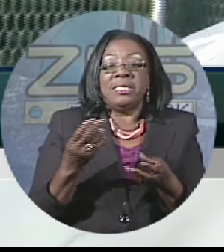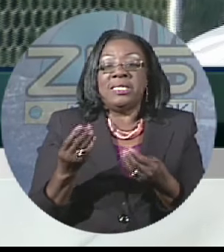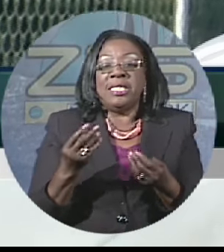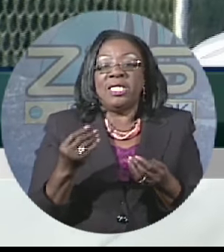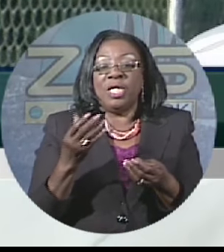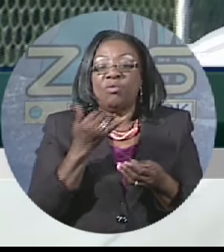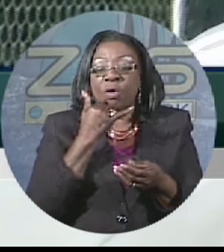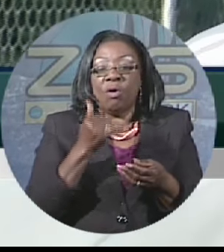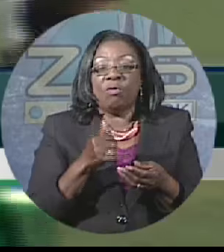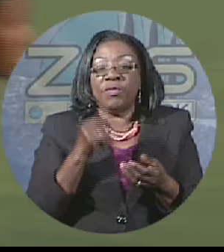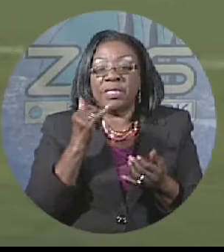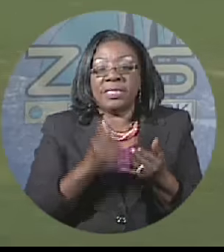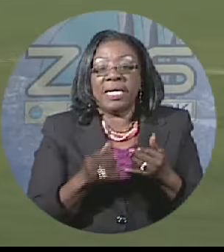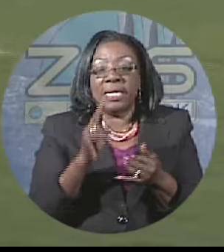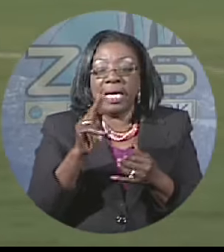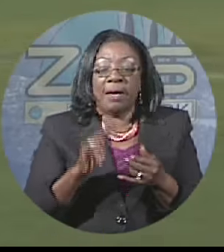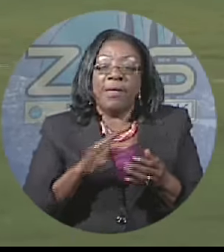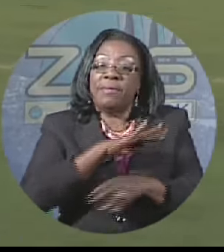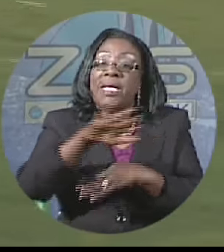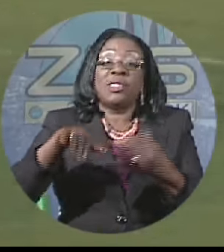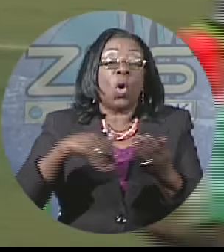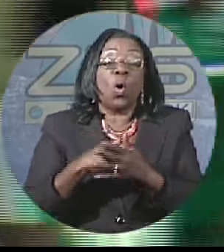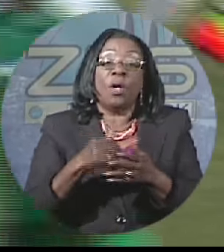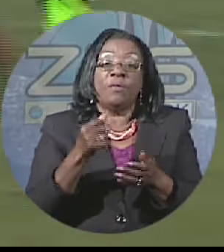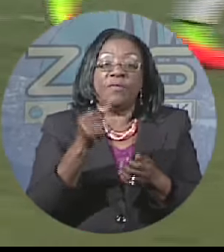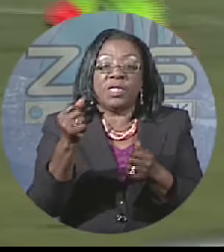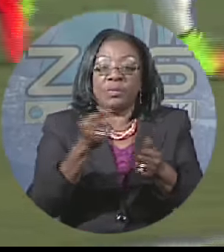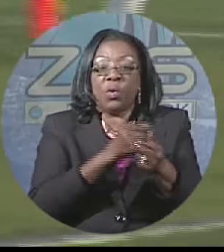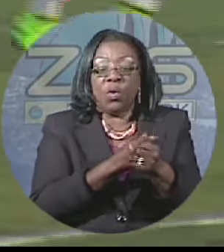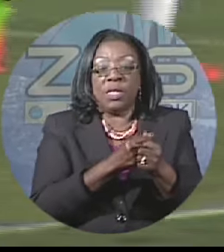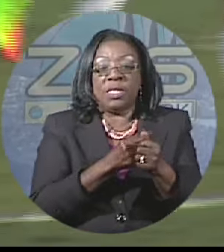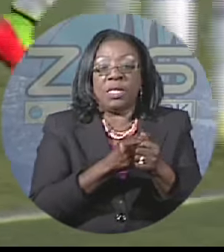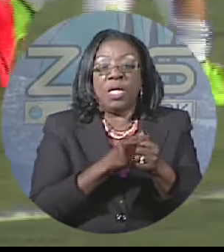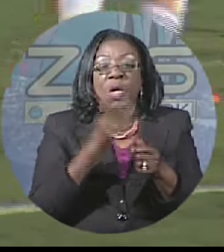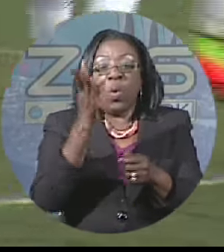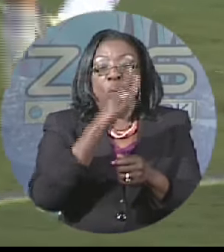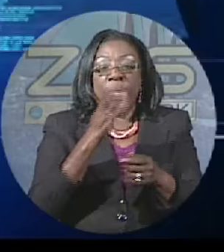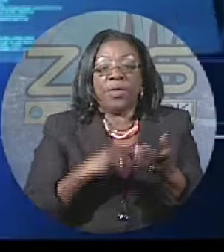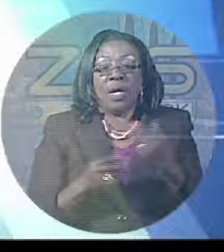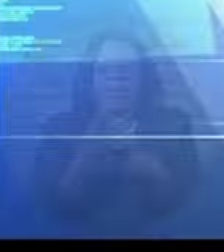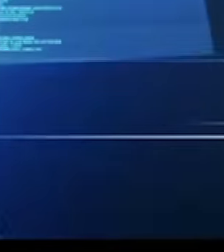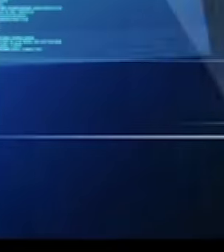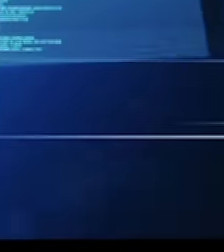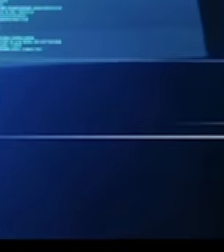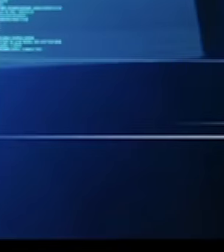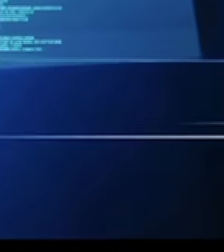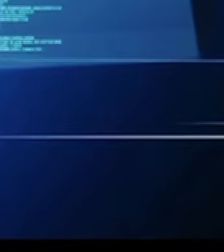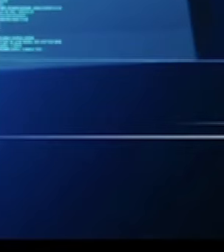we'll definitely be looking good. And that'll do it for sports. Stay tuned, checking weather still to come.